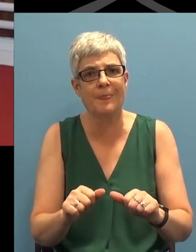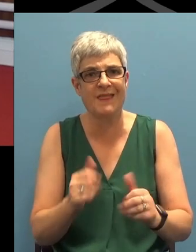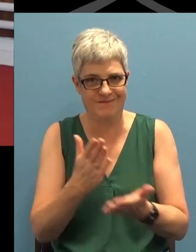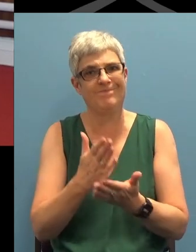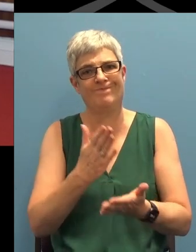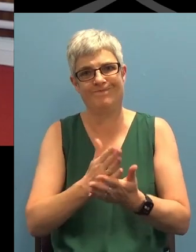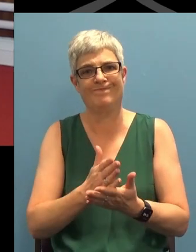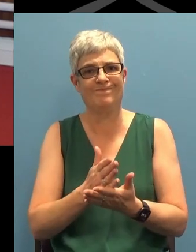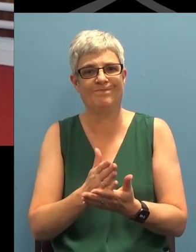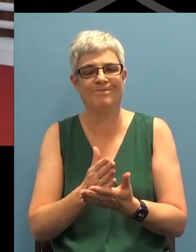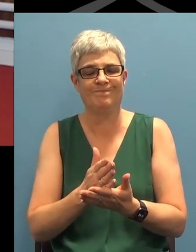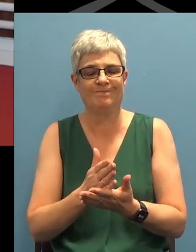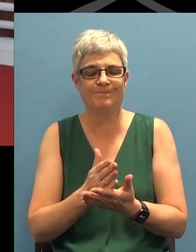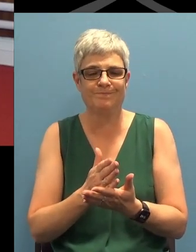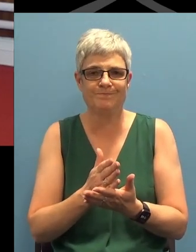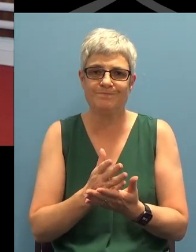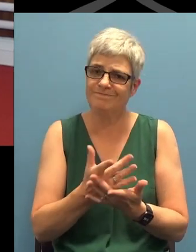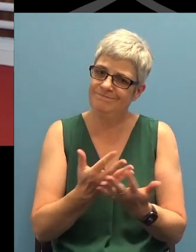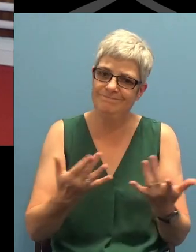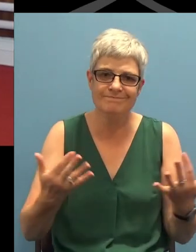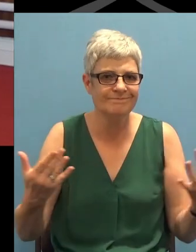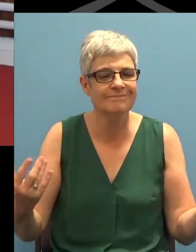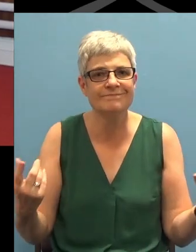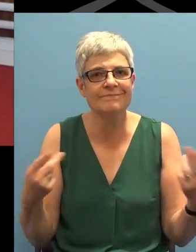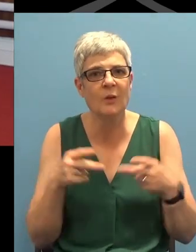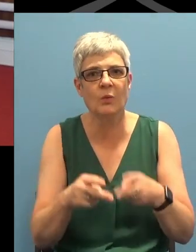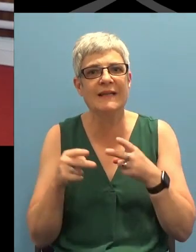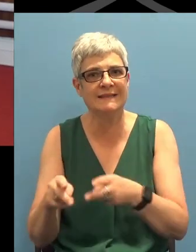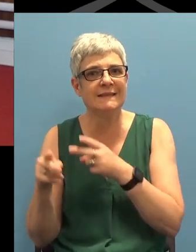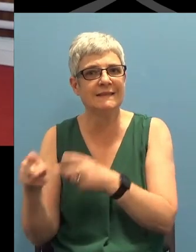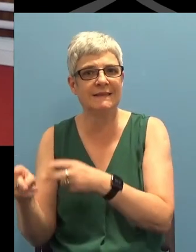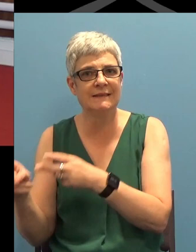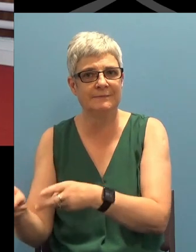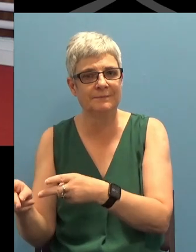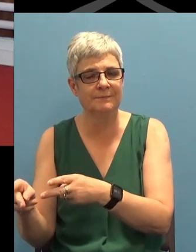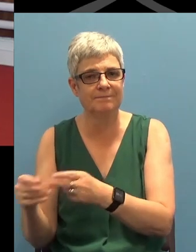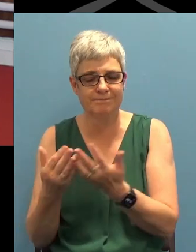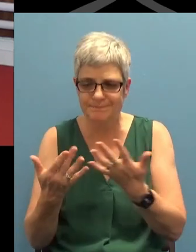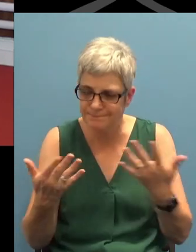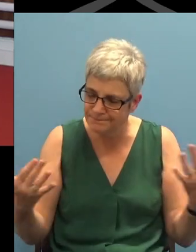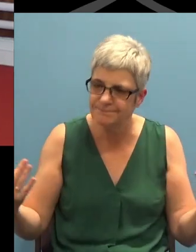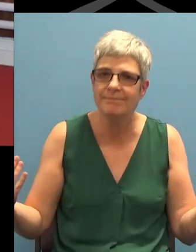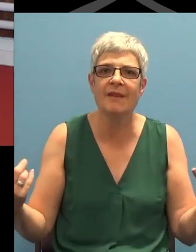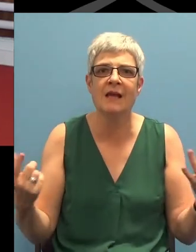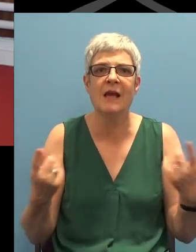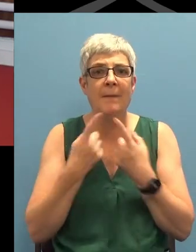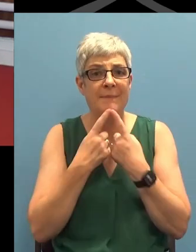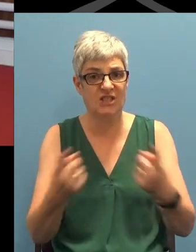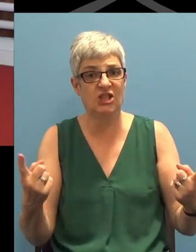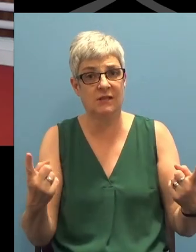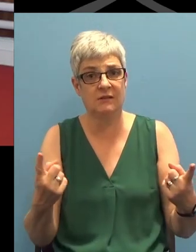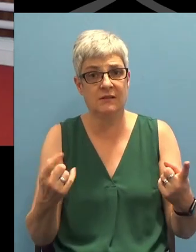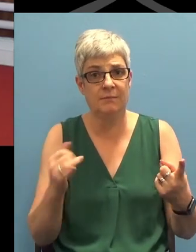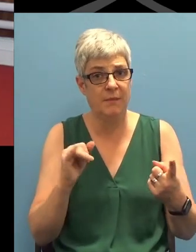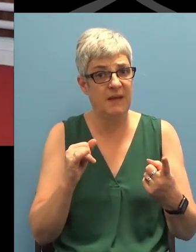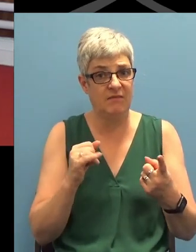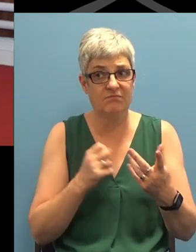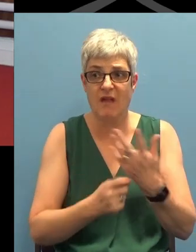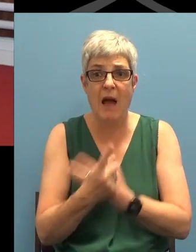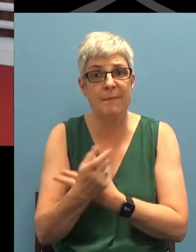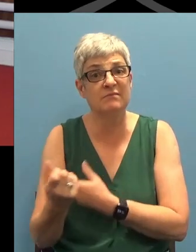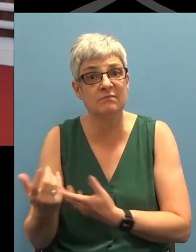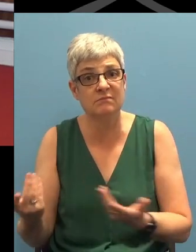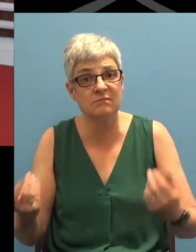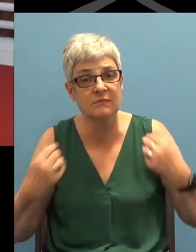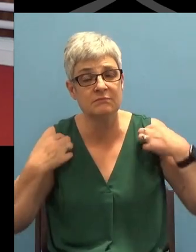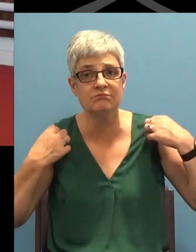Now, of course, there are many different ways in which a mission like that might have been